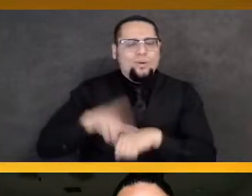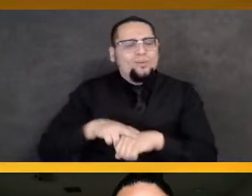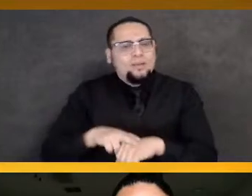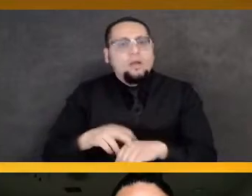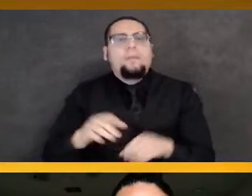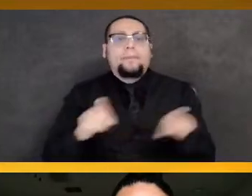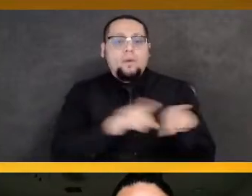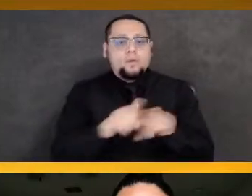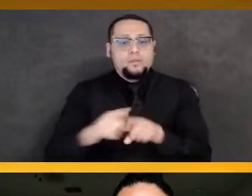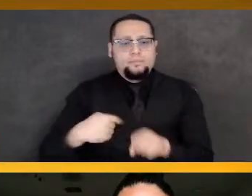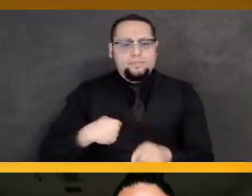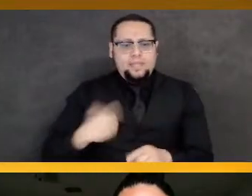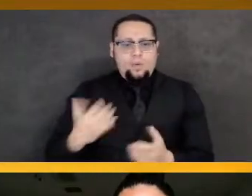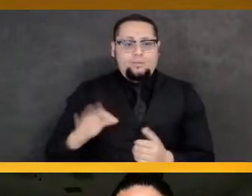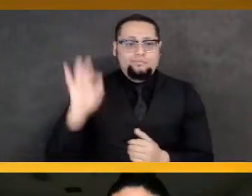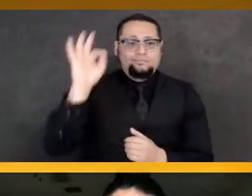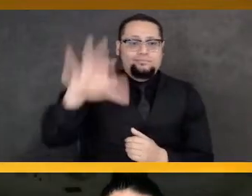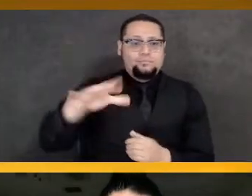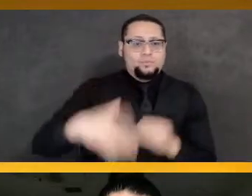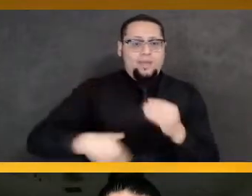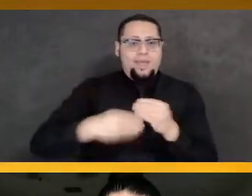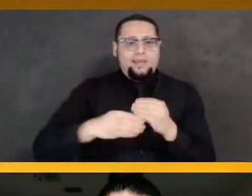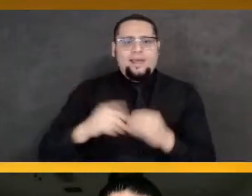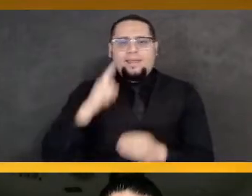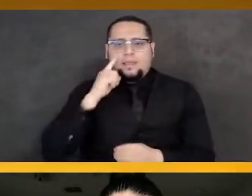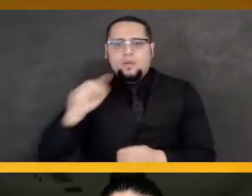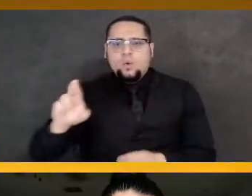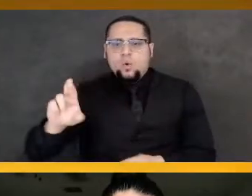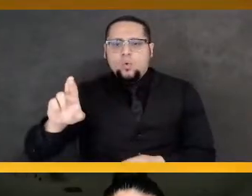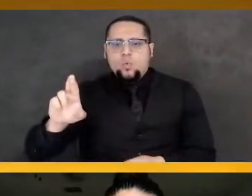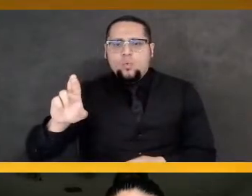believe Ramon brought up was that